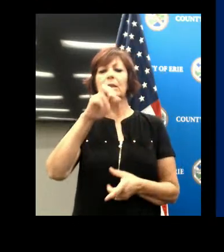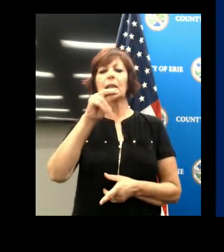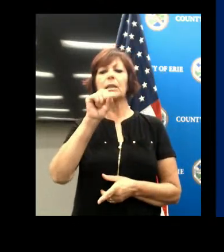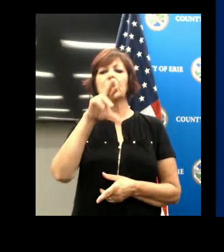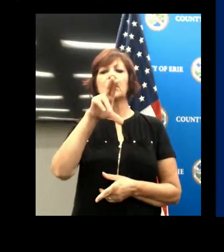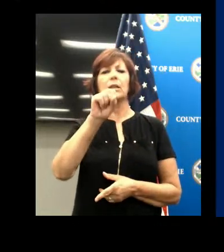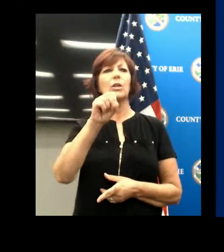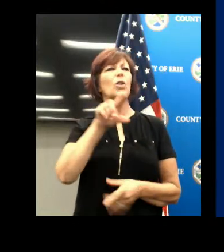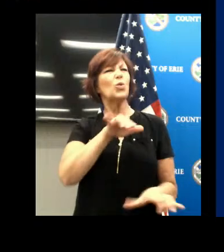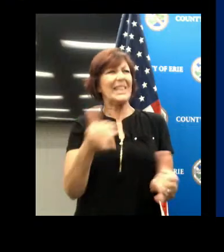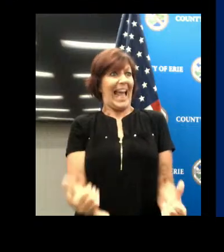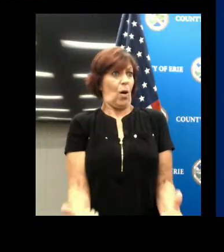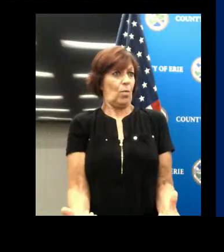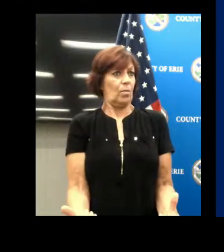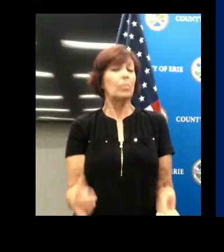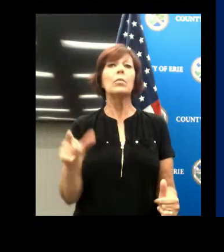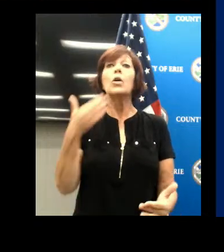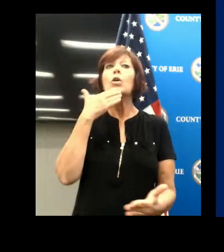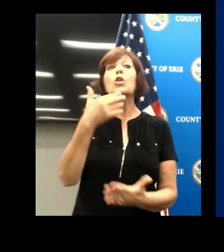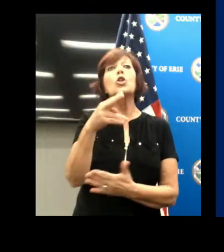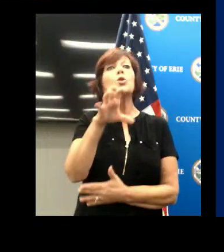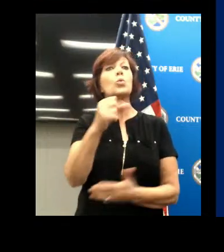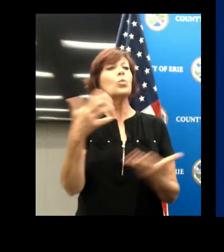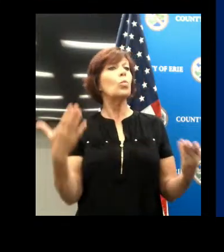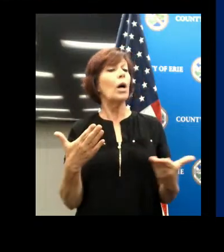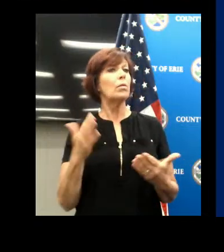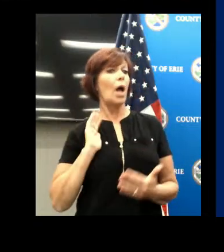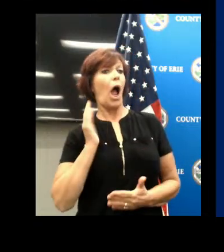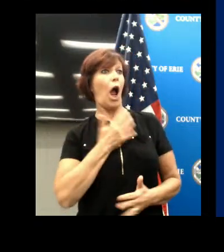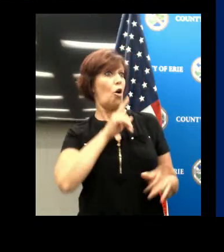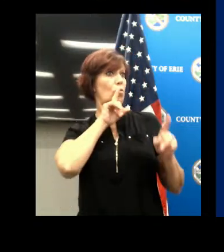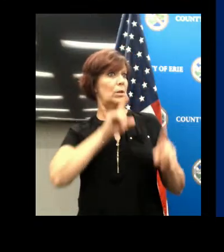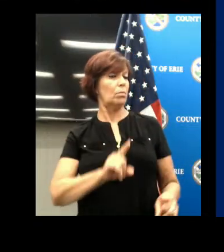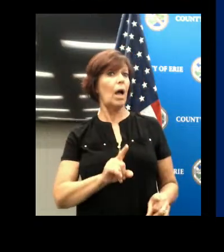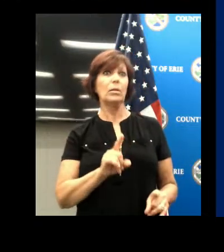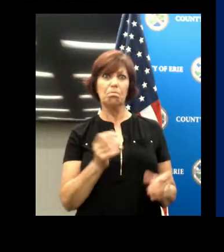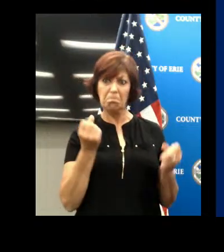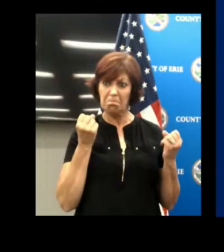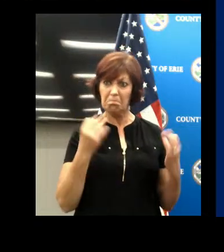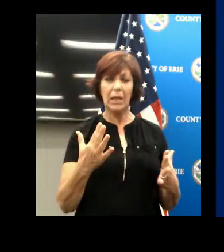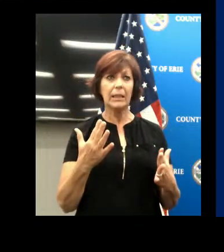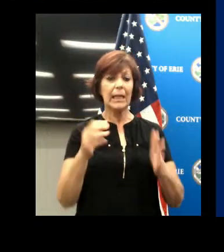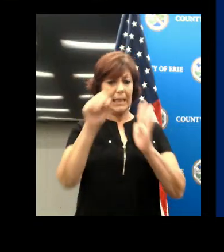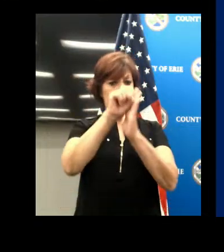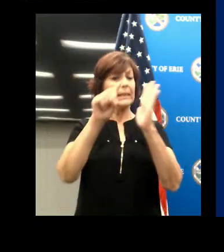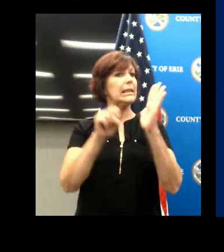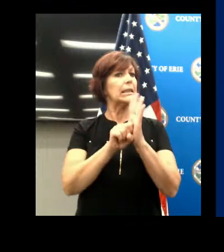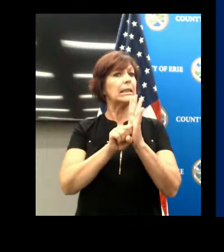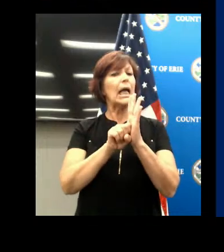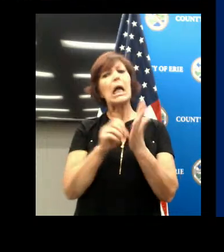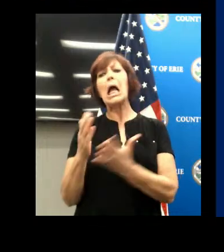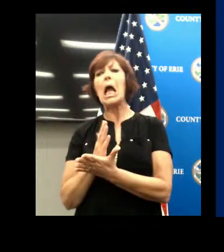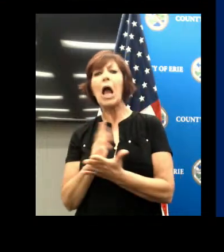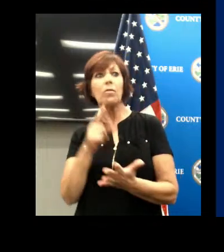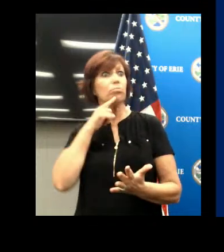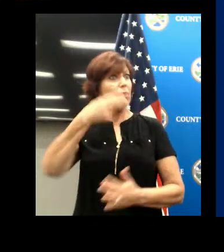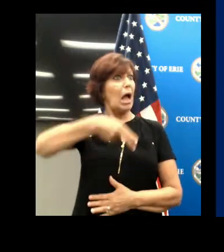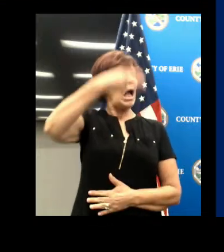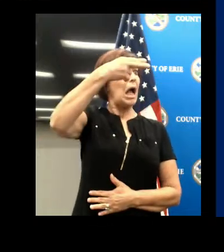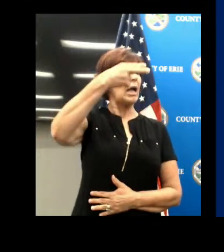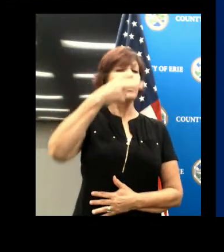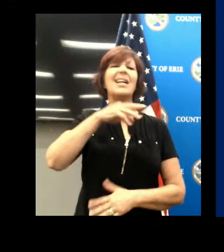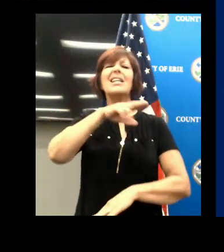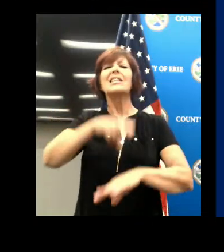not. We have some good news in that Erie County's total response rate is higher than both the state and national averages. National average